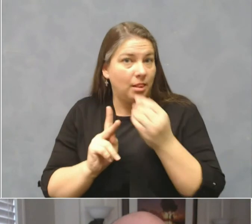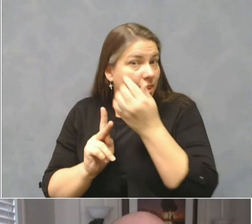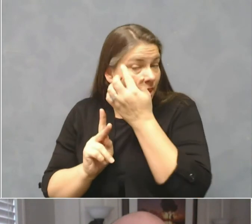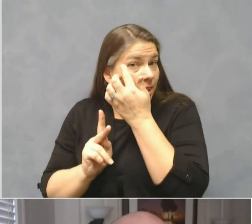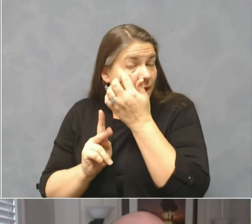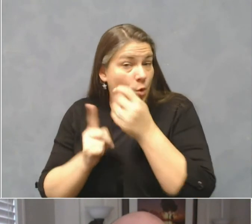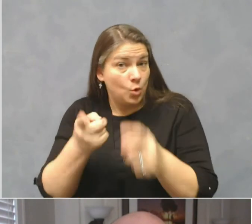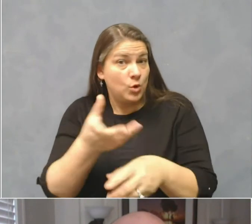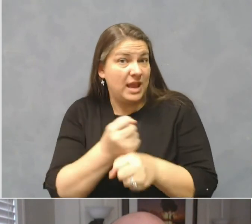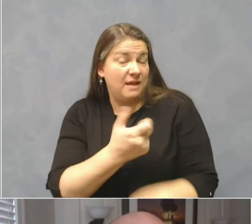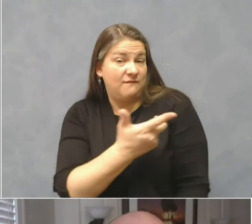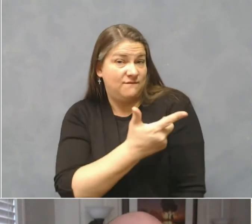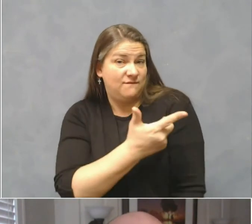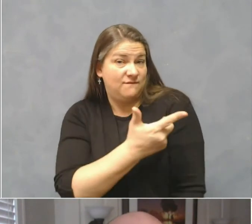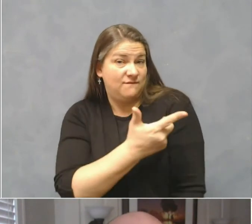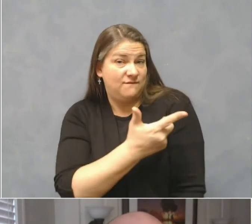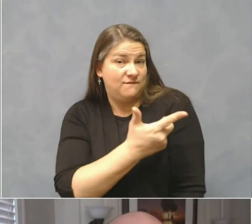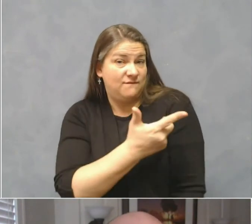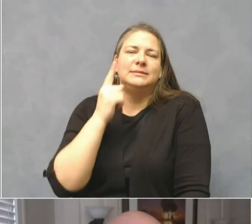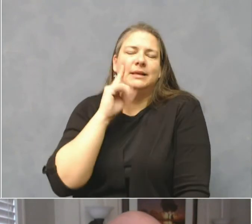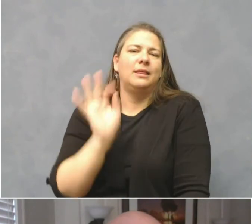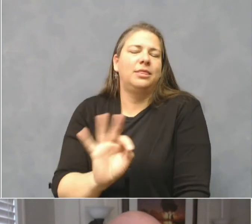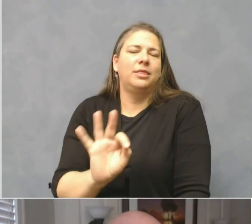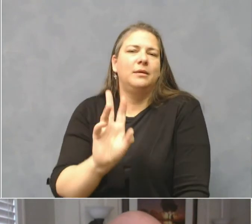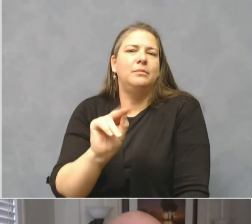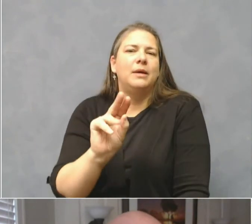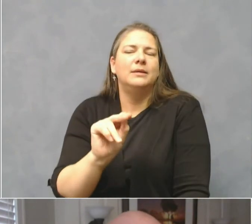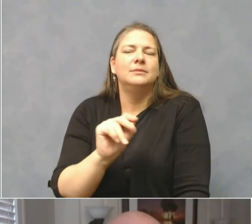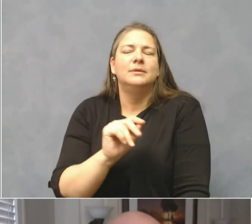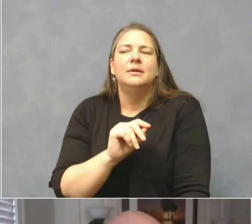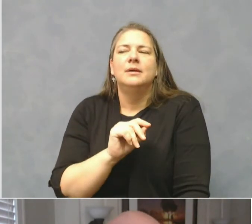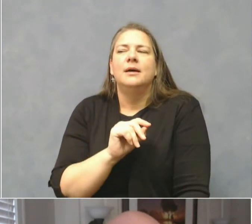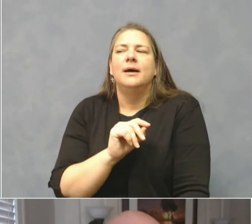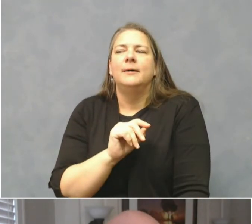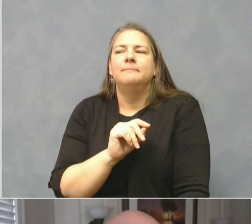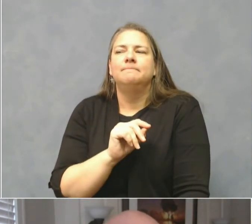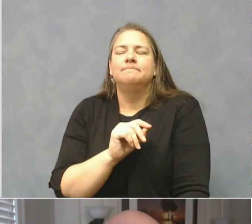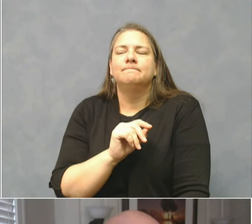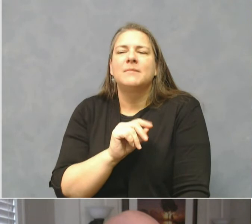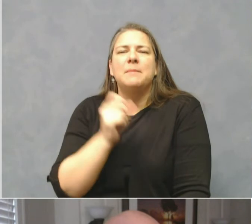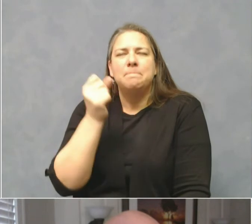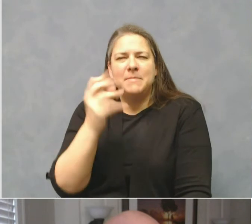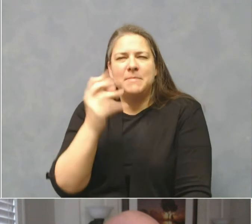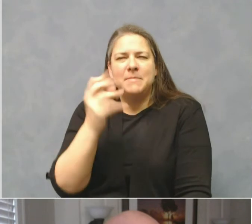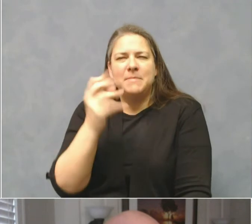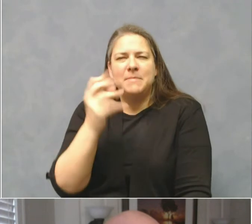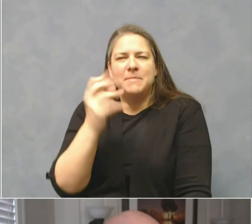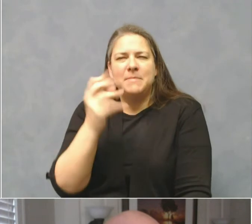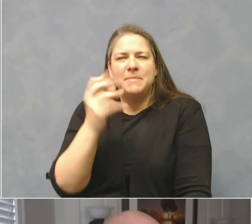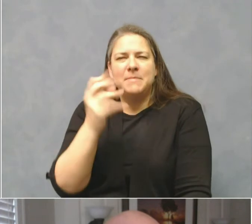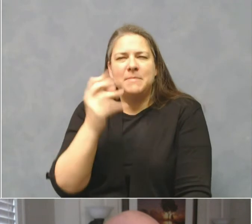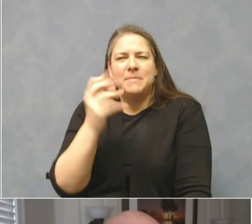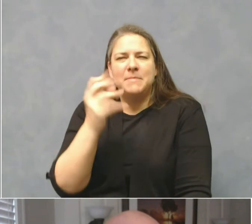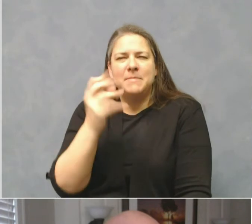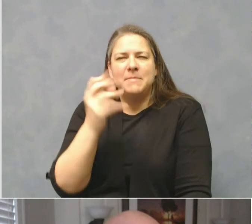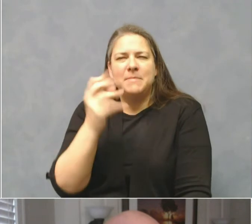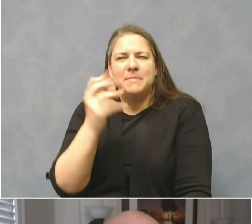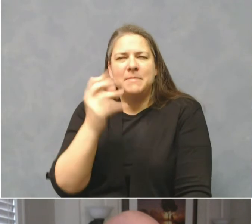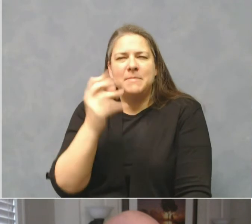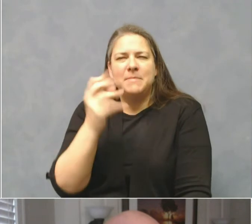people. And yes, it are just some of the things that make this a very complex under